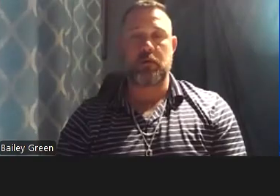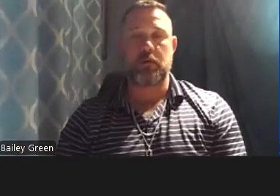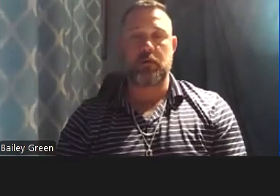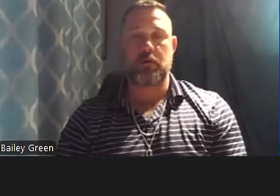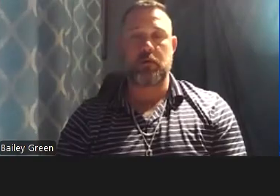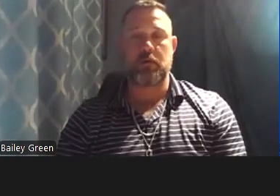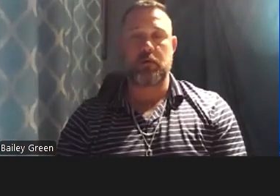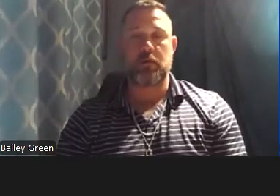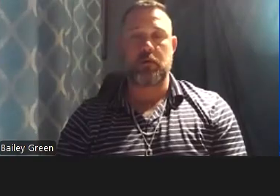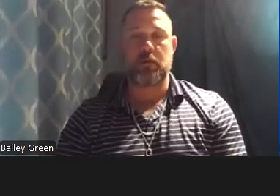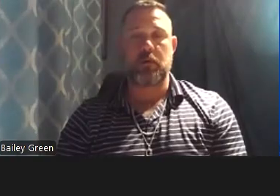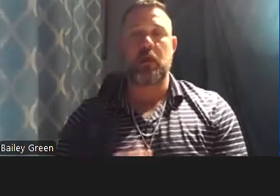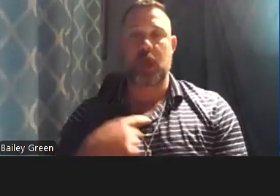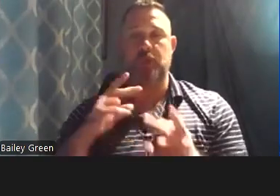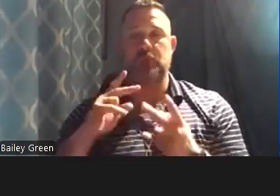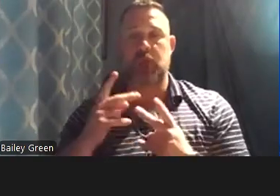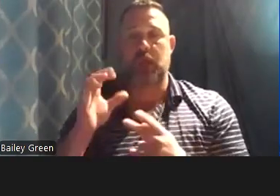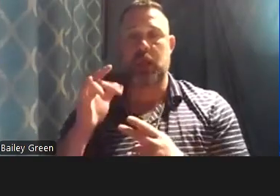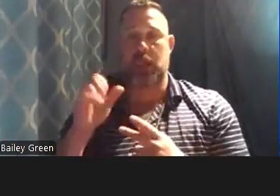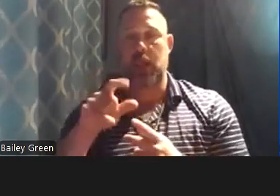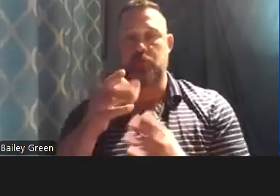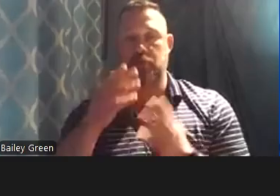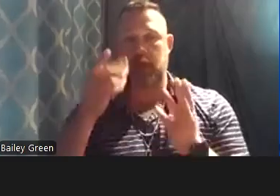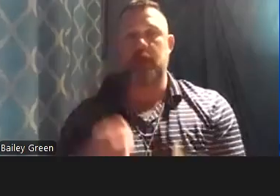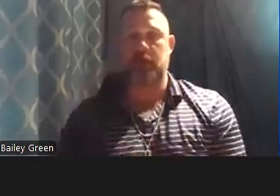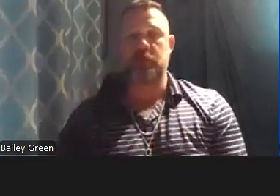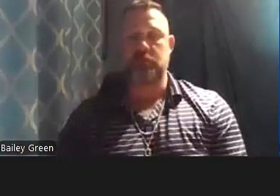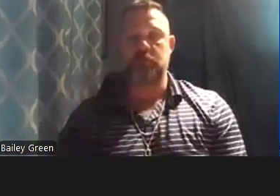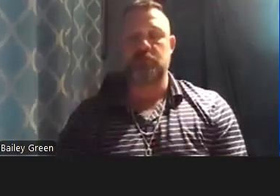Comment about second Claire's recommendations. Yes.